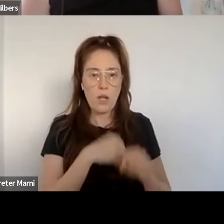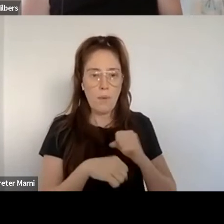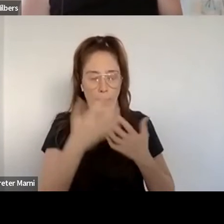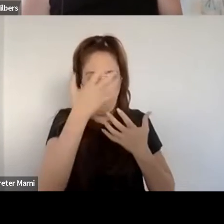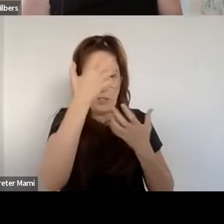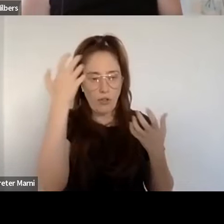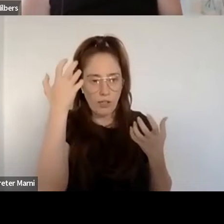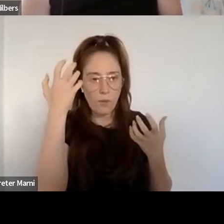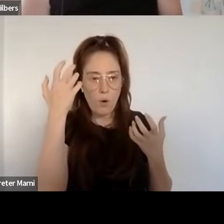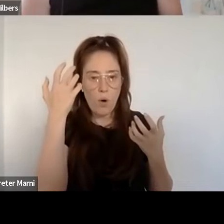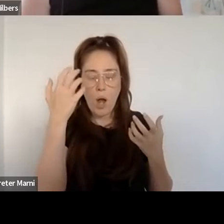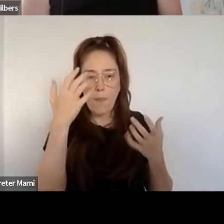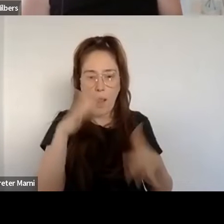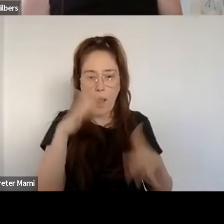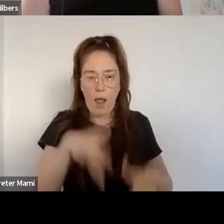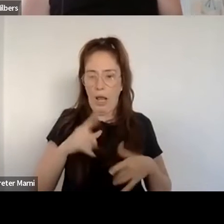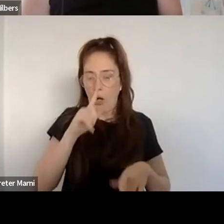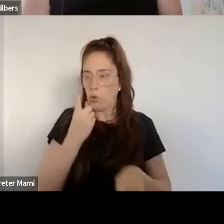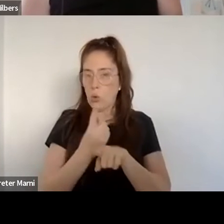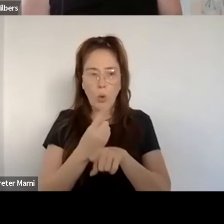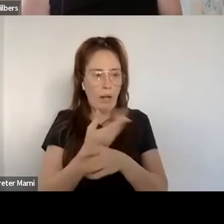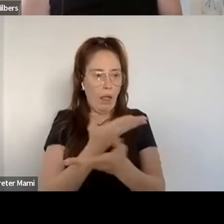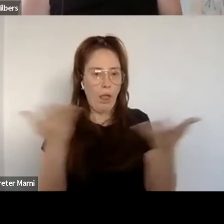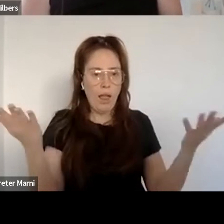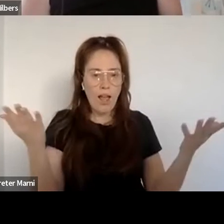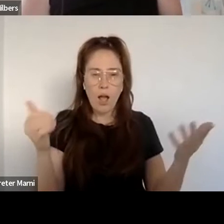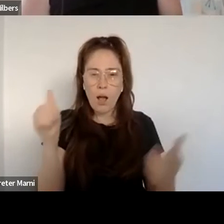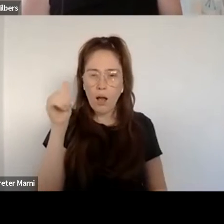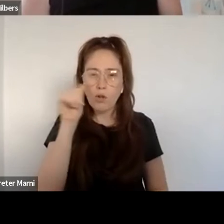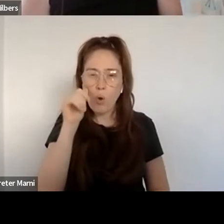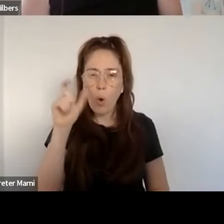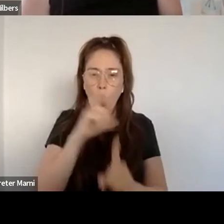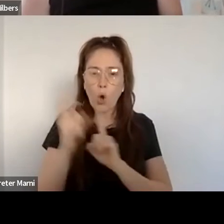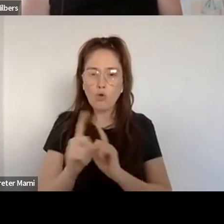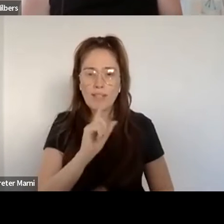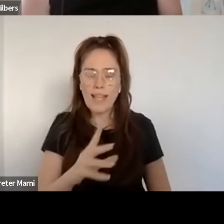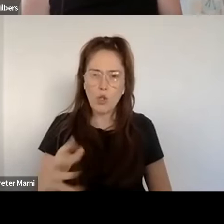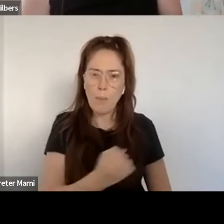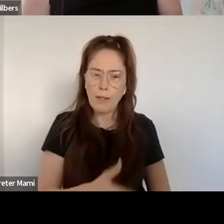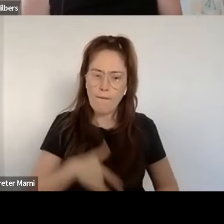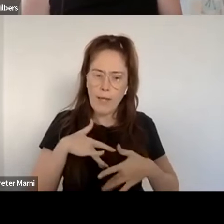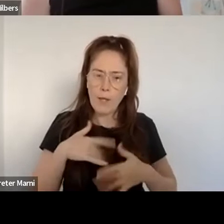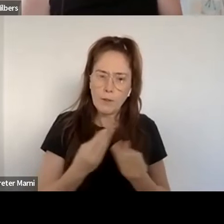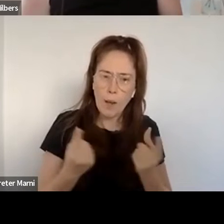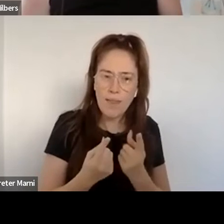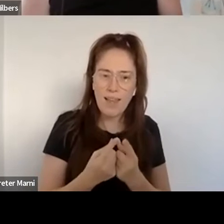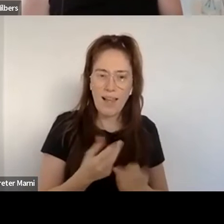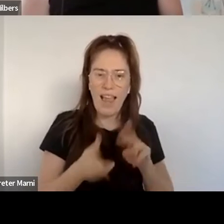to talk to about that, because it's almost like a cultural faux pas to say, well, it doesn't really mean anything to me in some